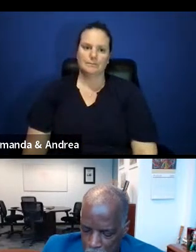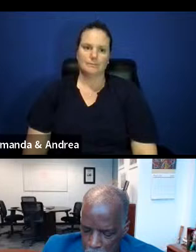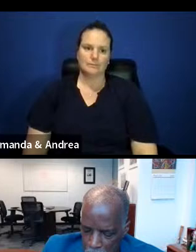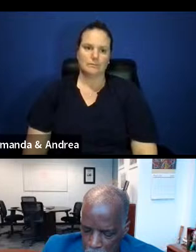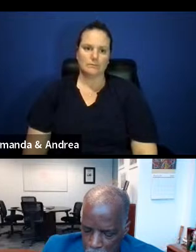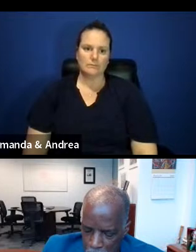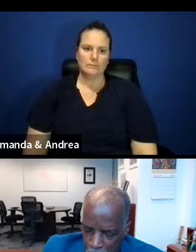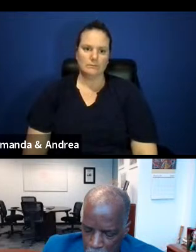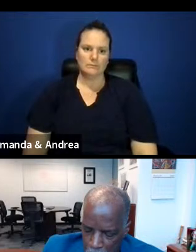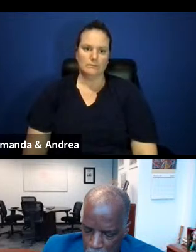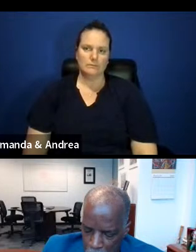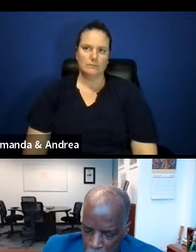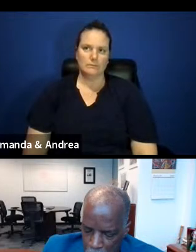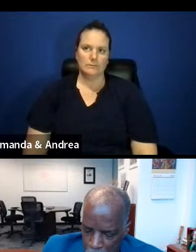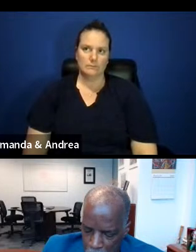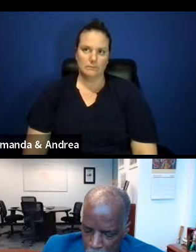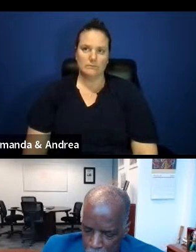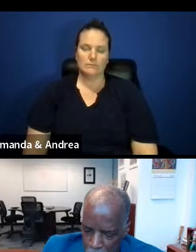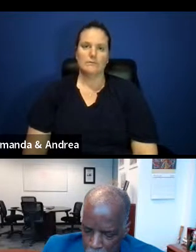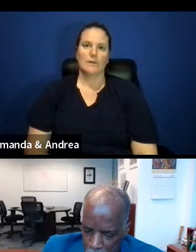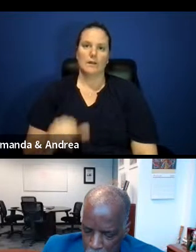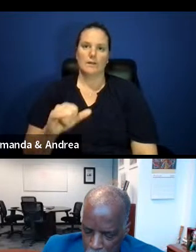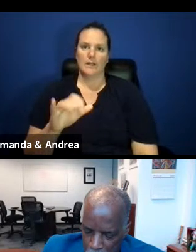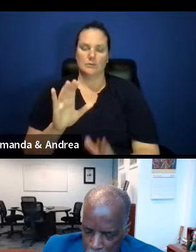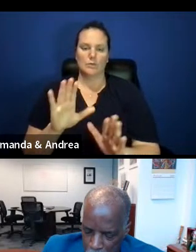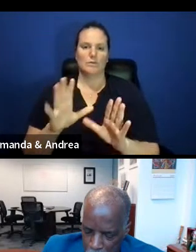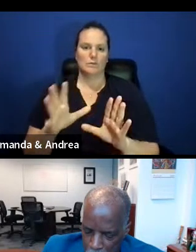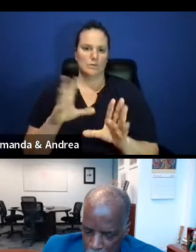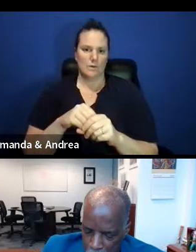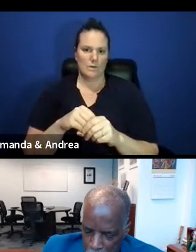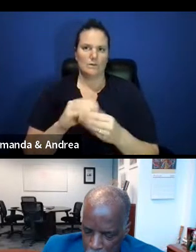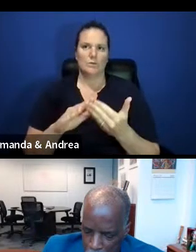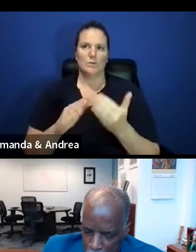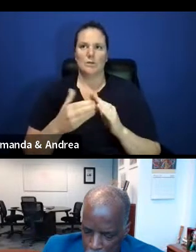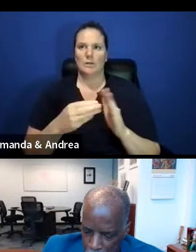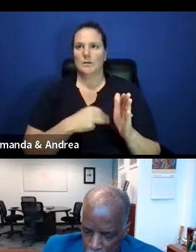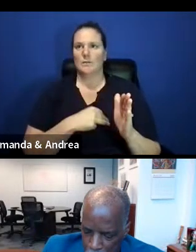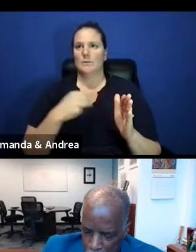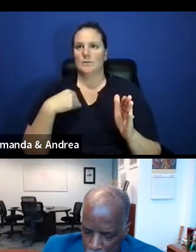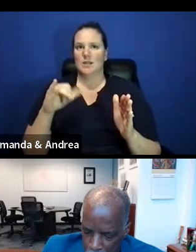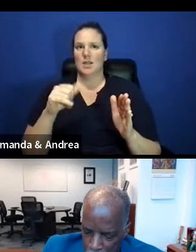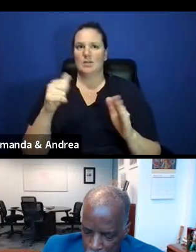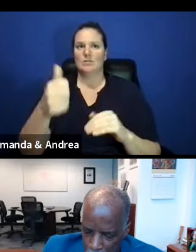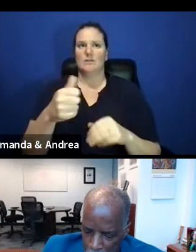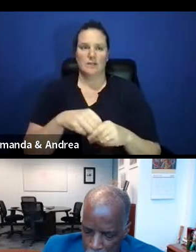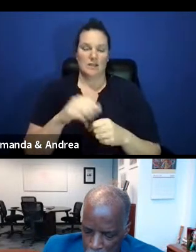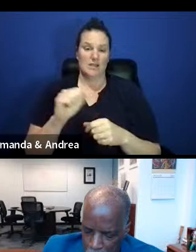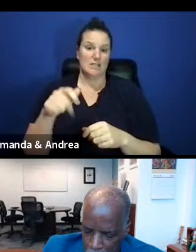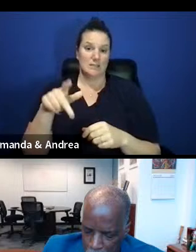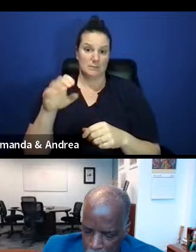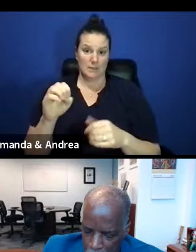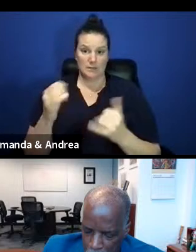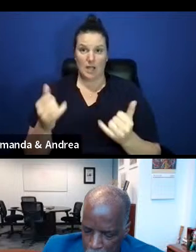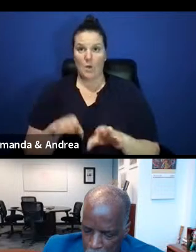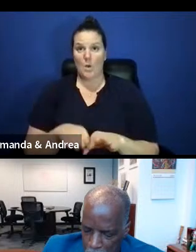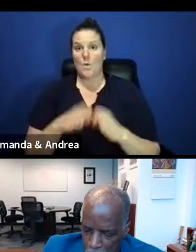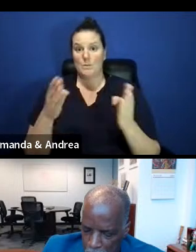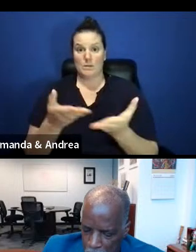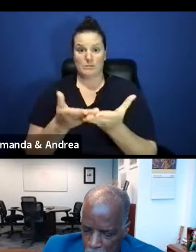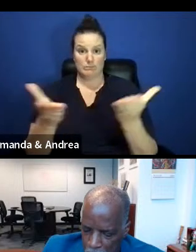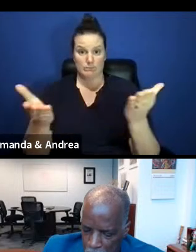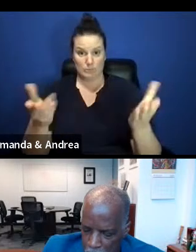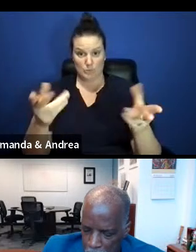it's wonderful to be able to engage community members such as yourself in these spaces. I'd like to open it up to the panel at large